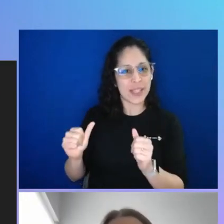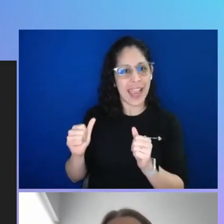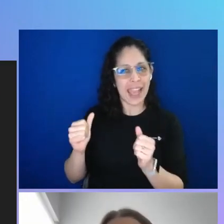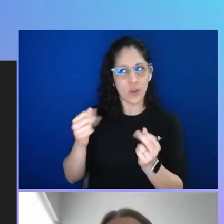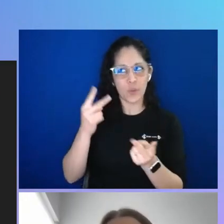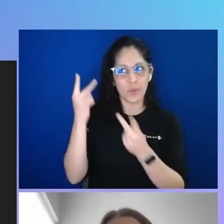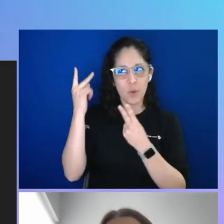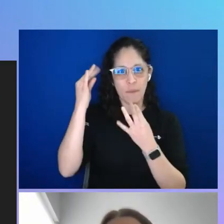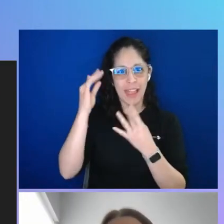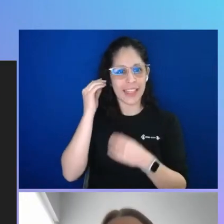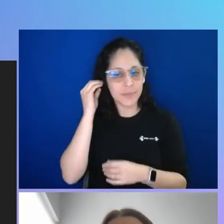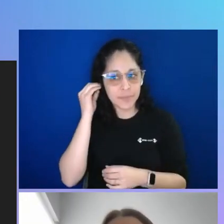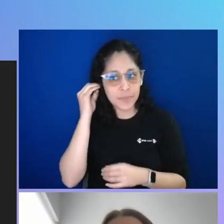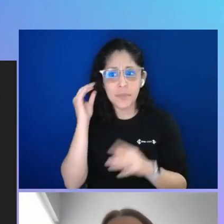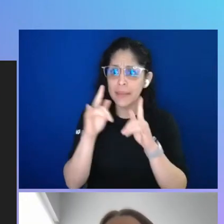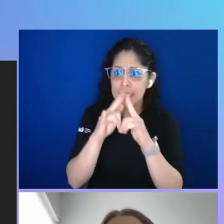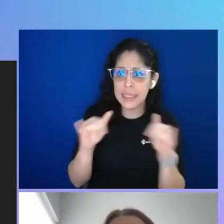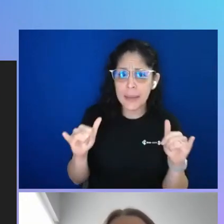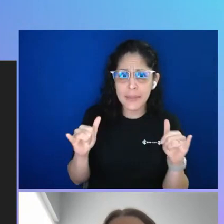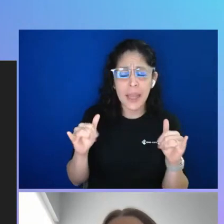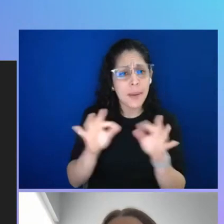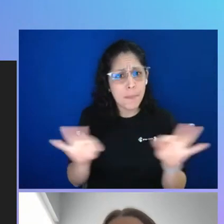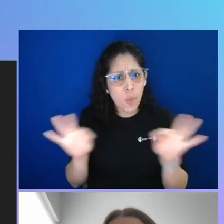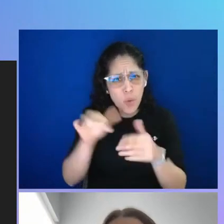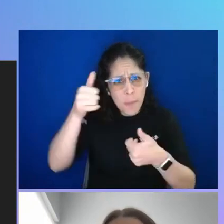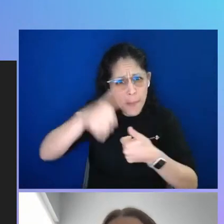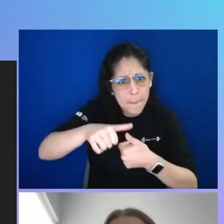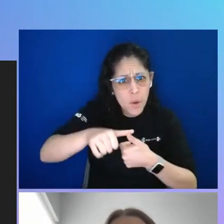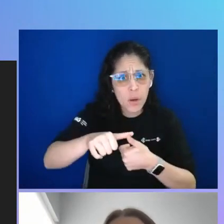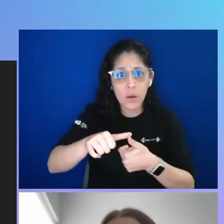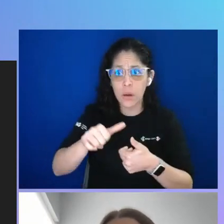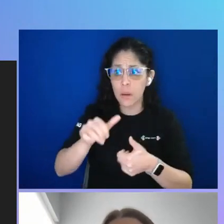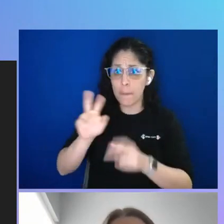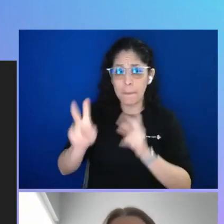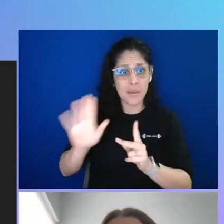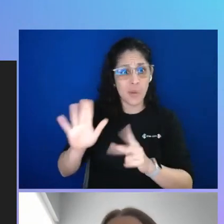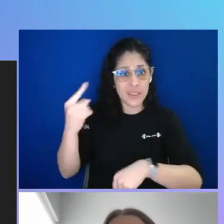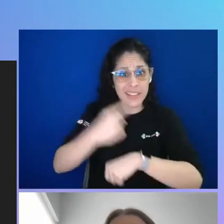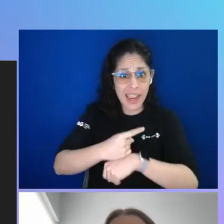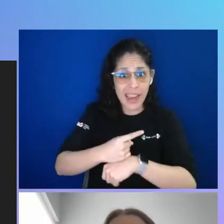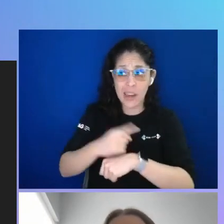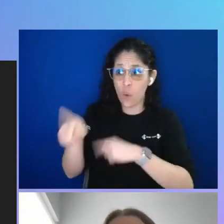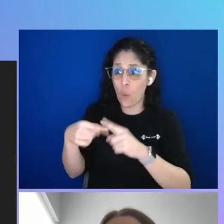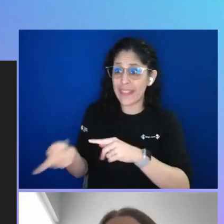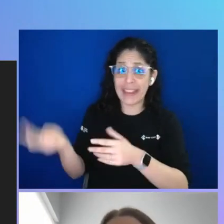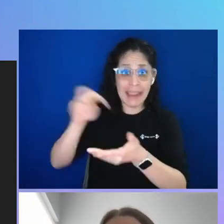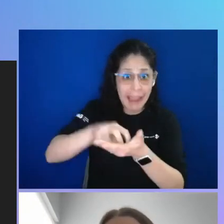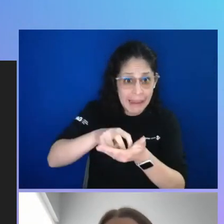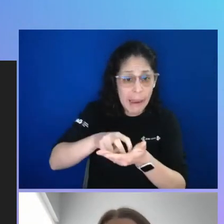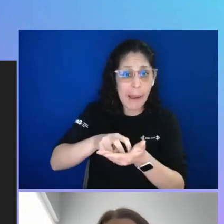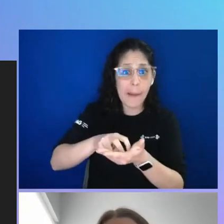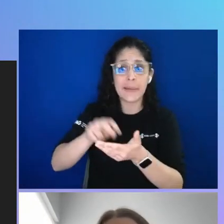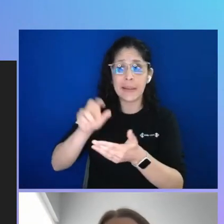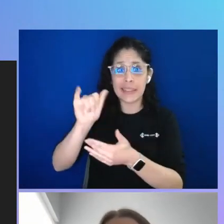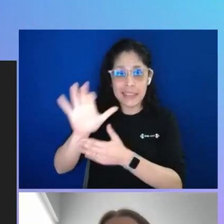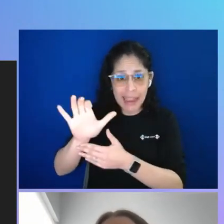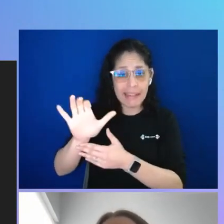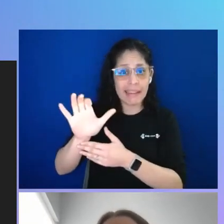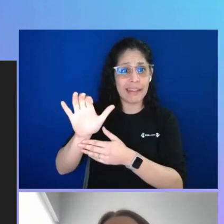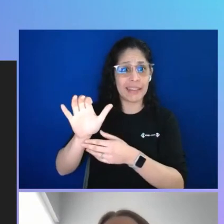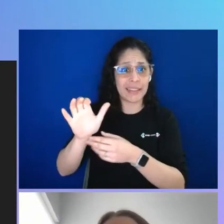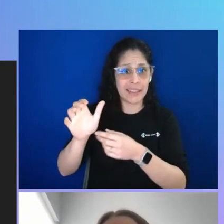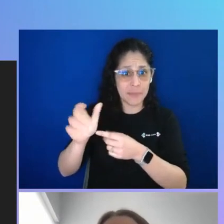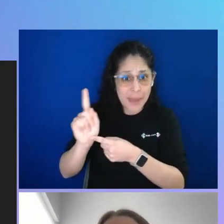never know what someone goes through in the hours, minutes, days, seconds leading up to those interview sessions.